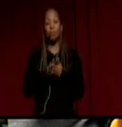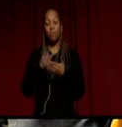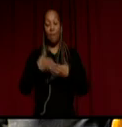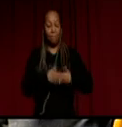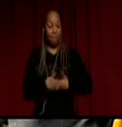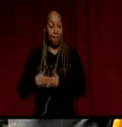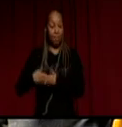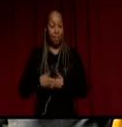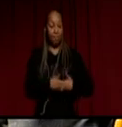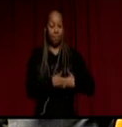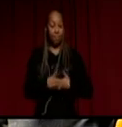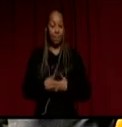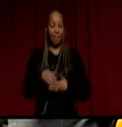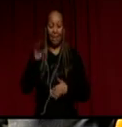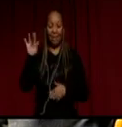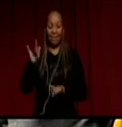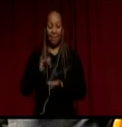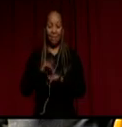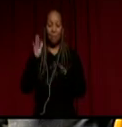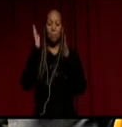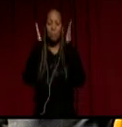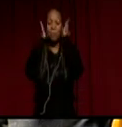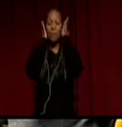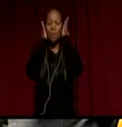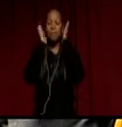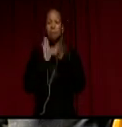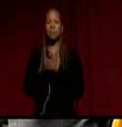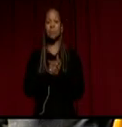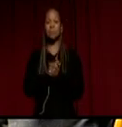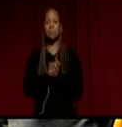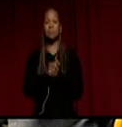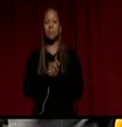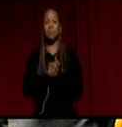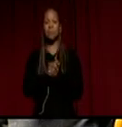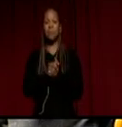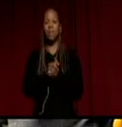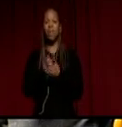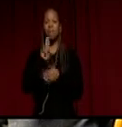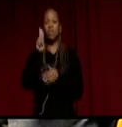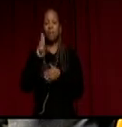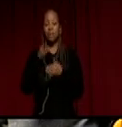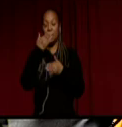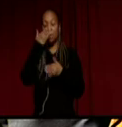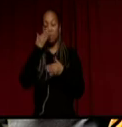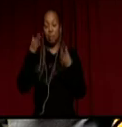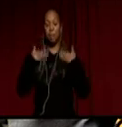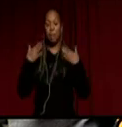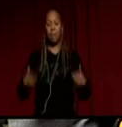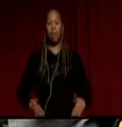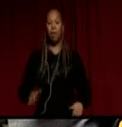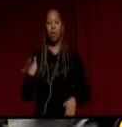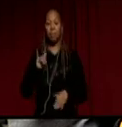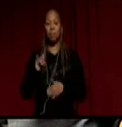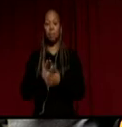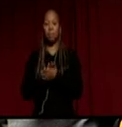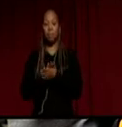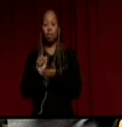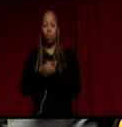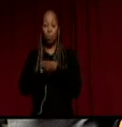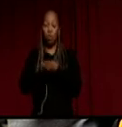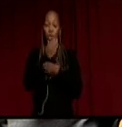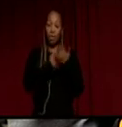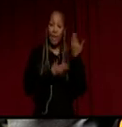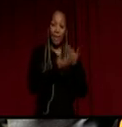baby, you know, the babies like to touch people's faces. So they'll take it into their body, too. So make sure you wash your